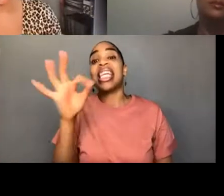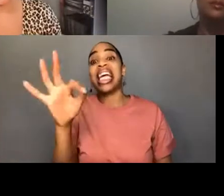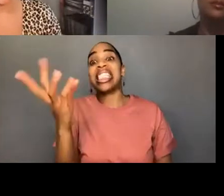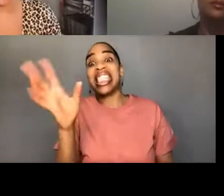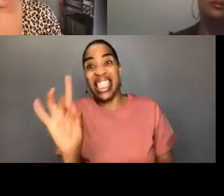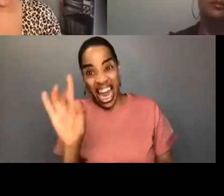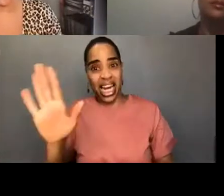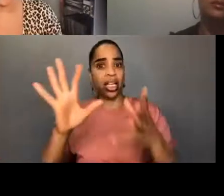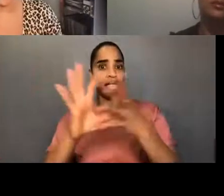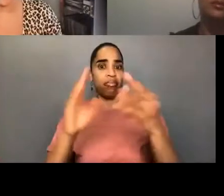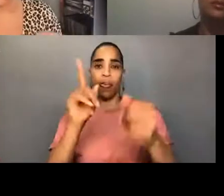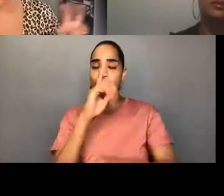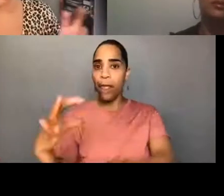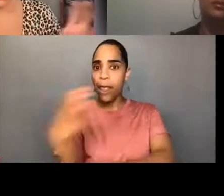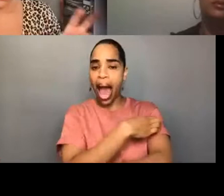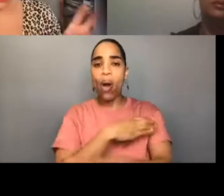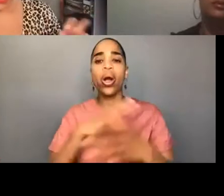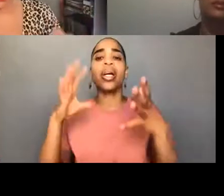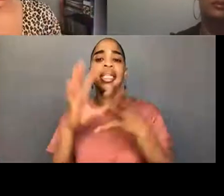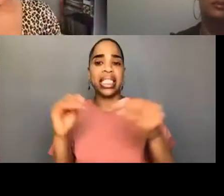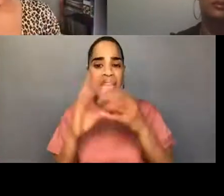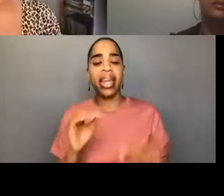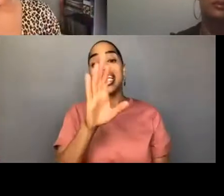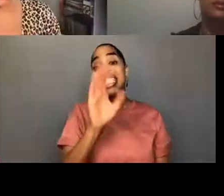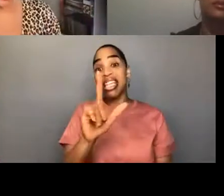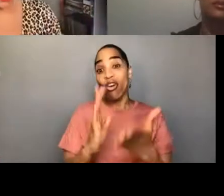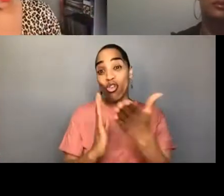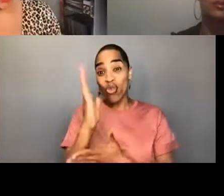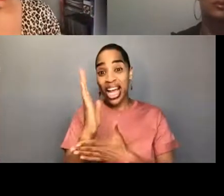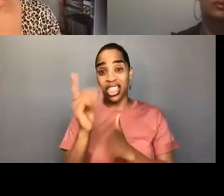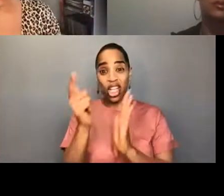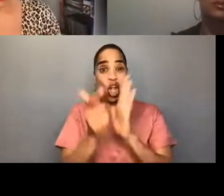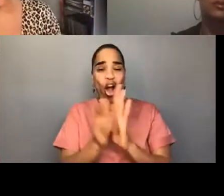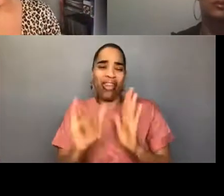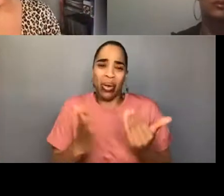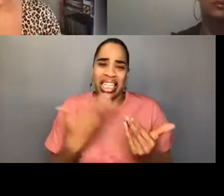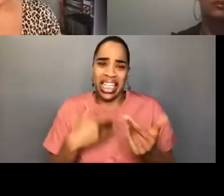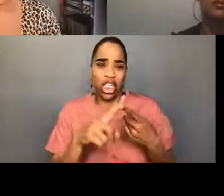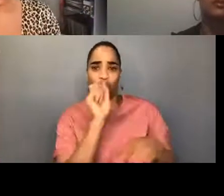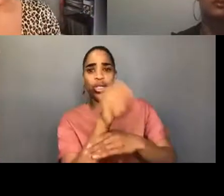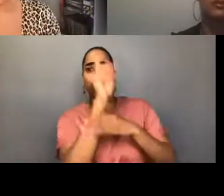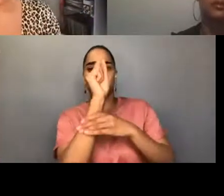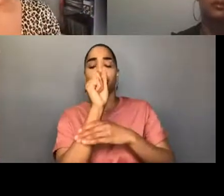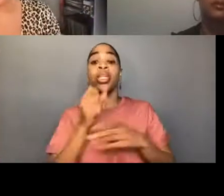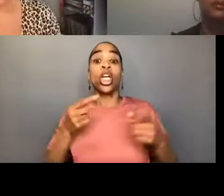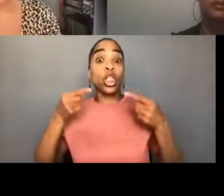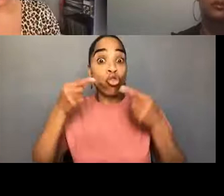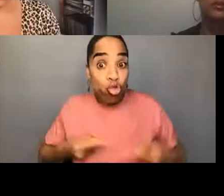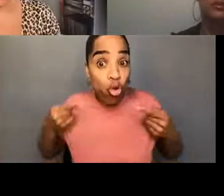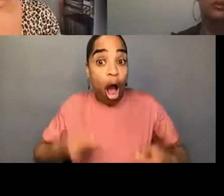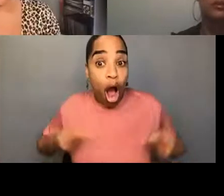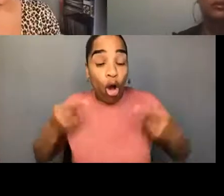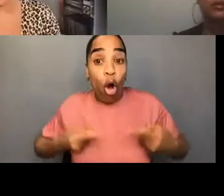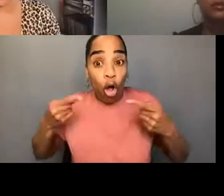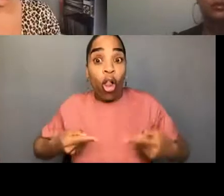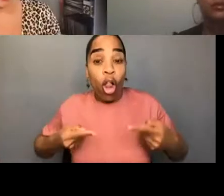King, is that those civil rights laws, that was the easy struggle, that the hard struggle, the struggle where he was going to lose white